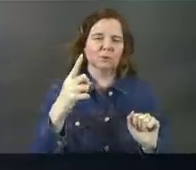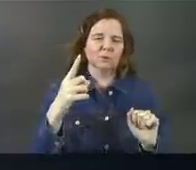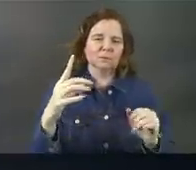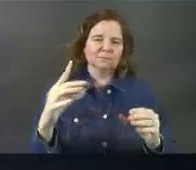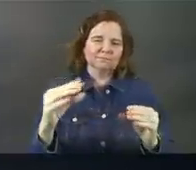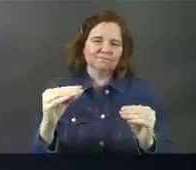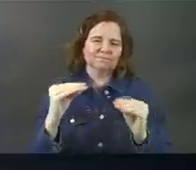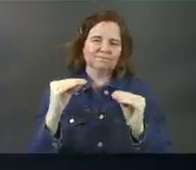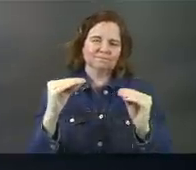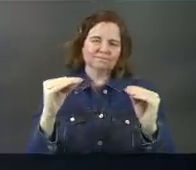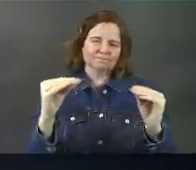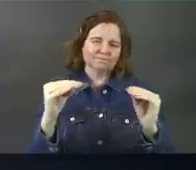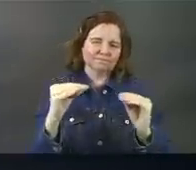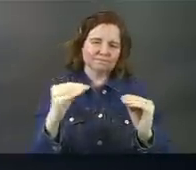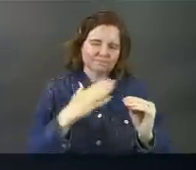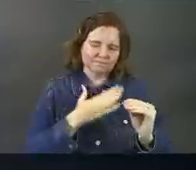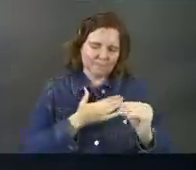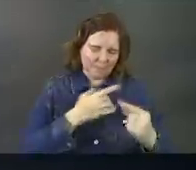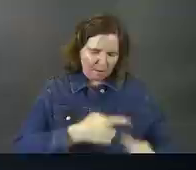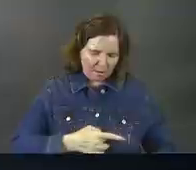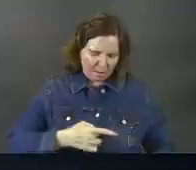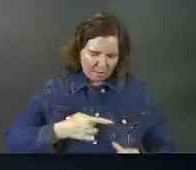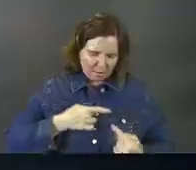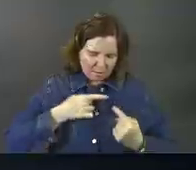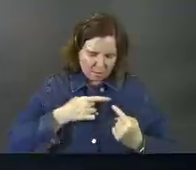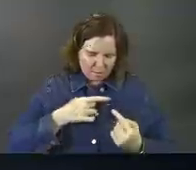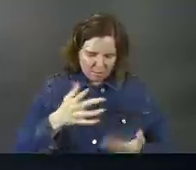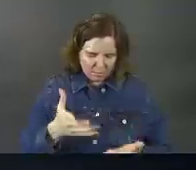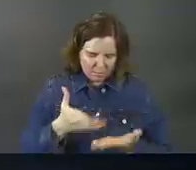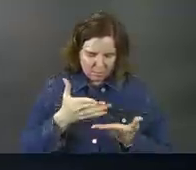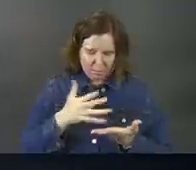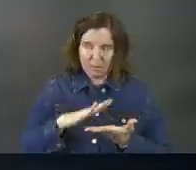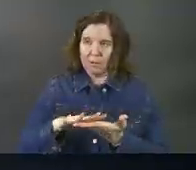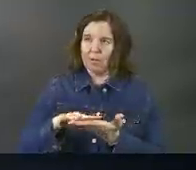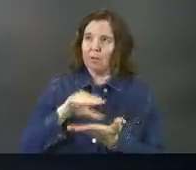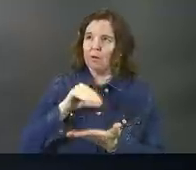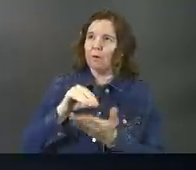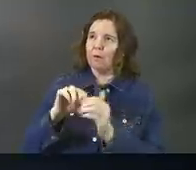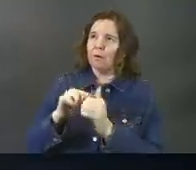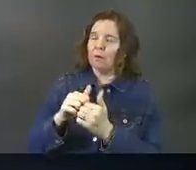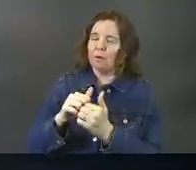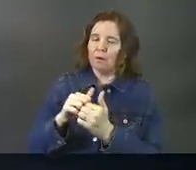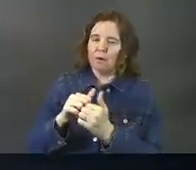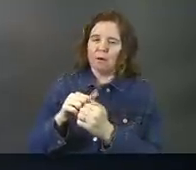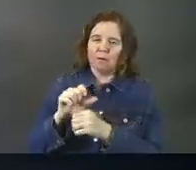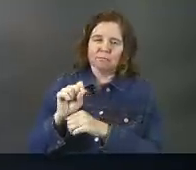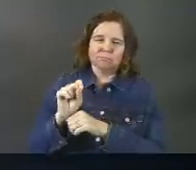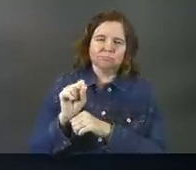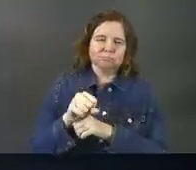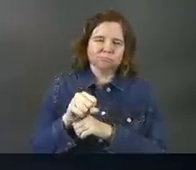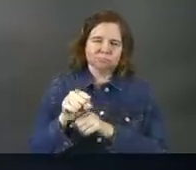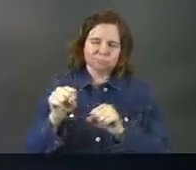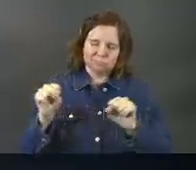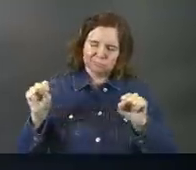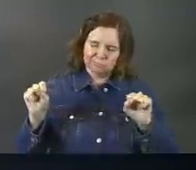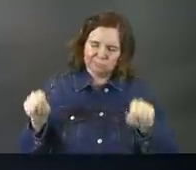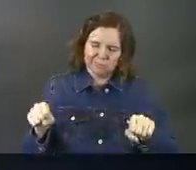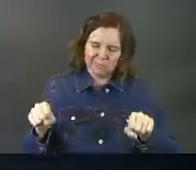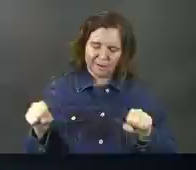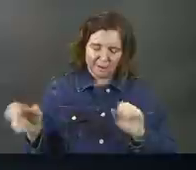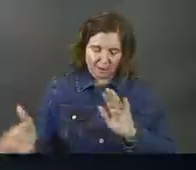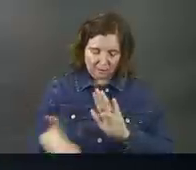come back with the head of my enemy. You come back and